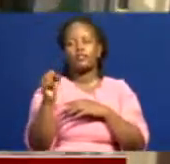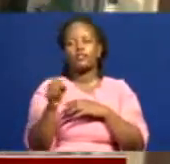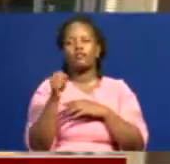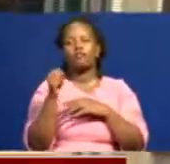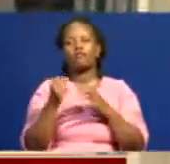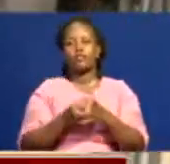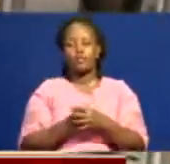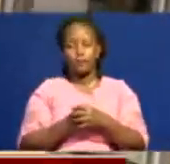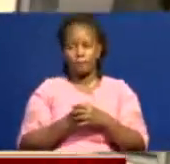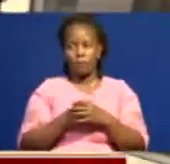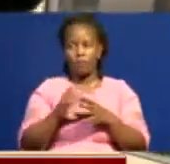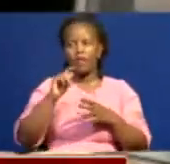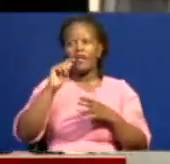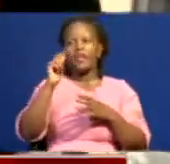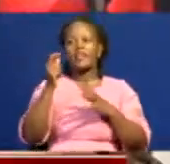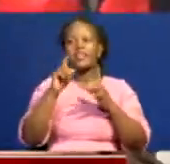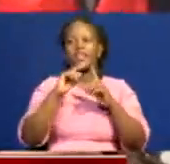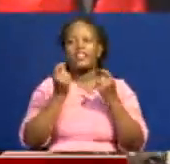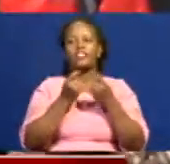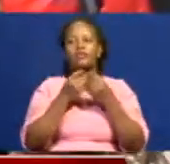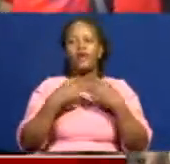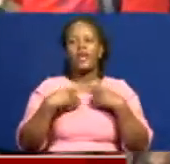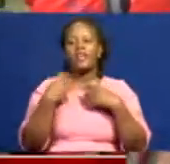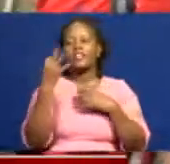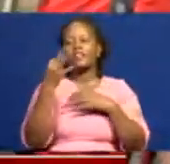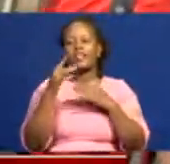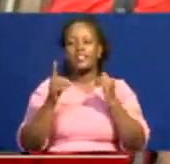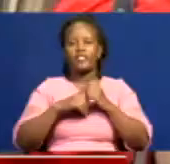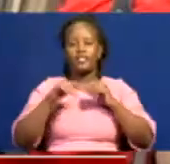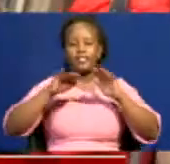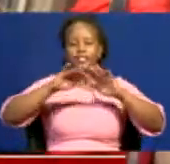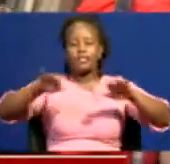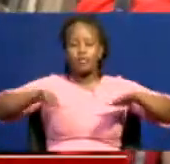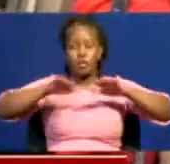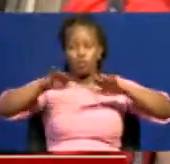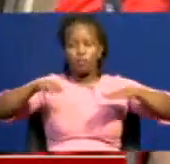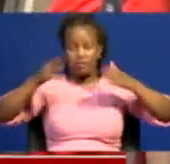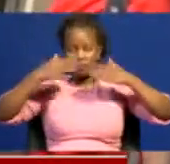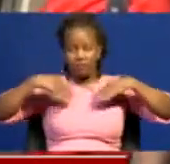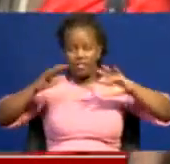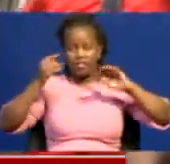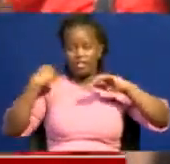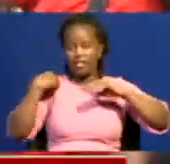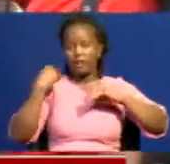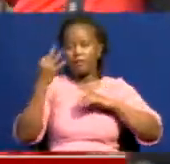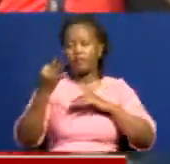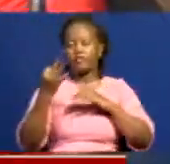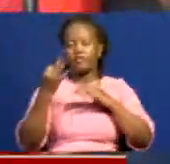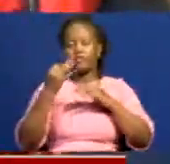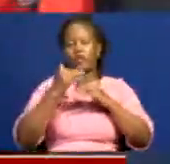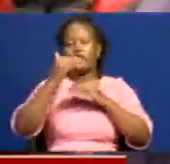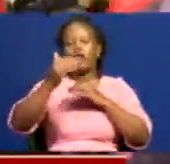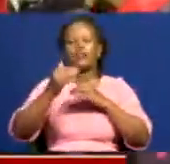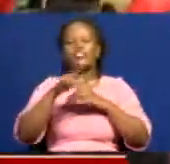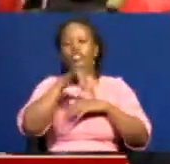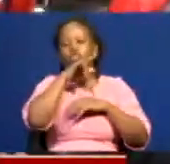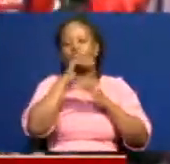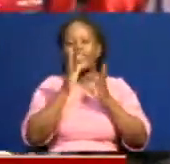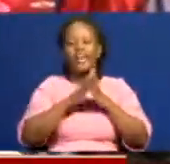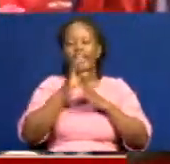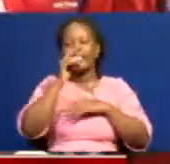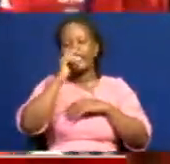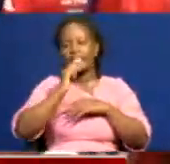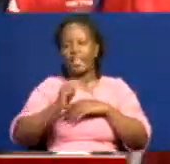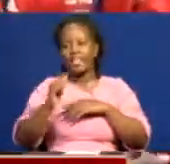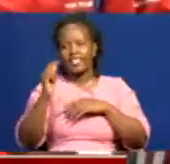The Kenyan team, comprising that 6 swimmers, finished third behind Uganda and Tanzania, who took the first podium positions.